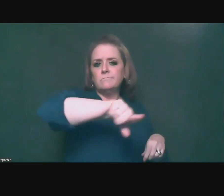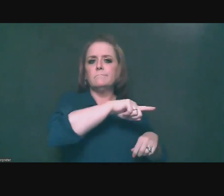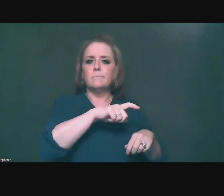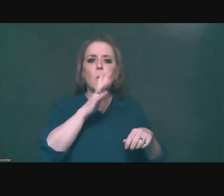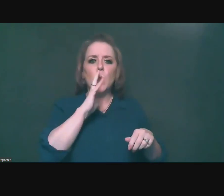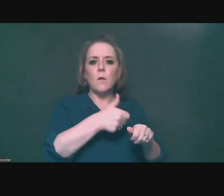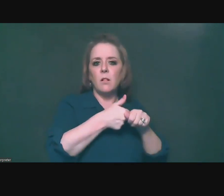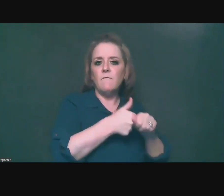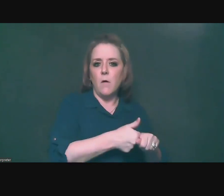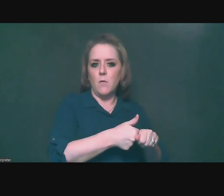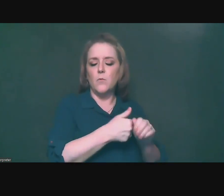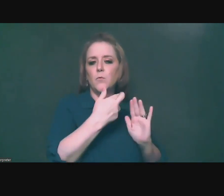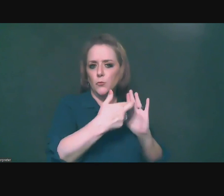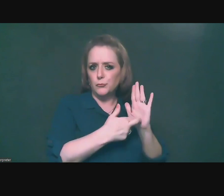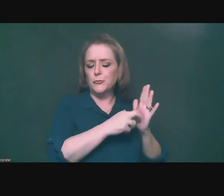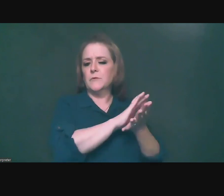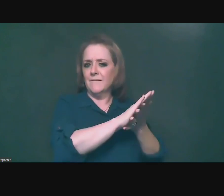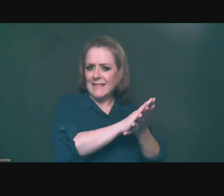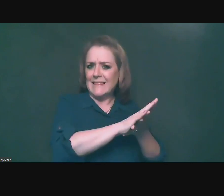Now, we're especially